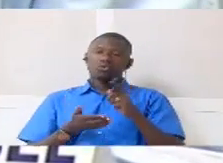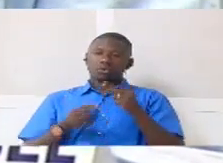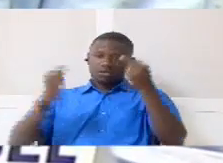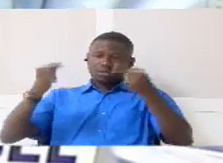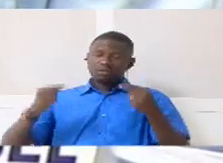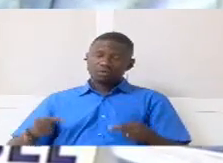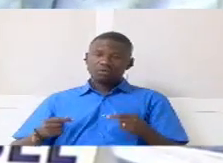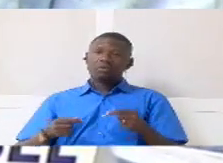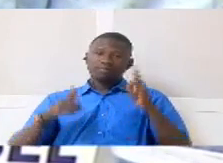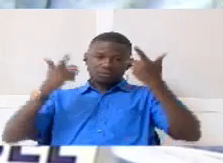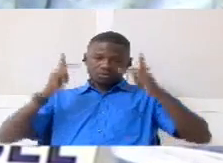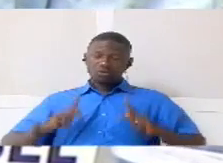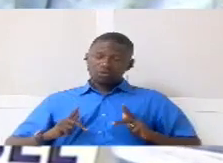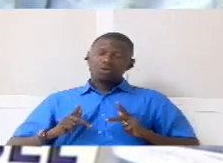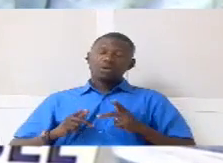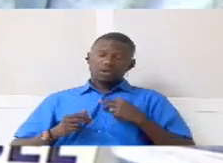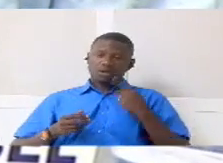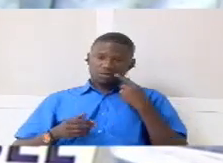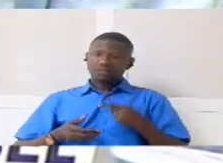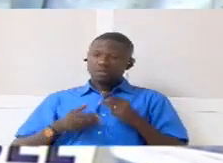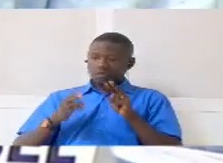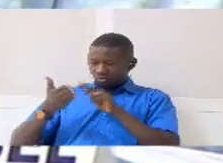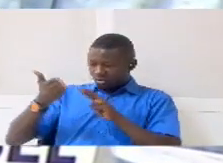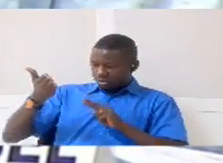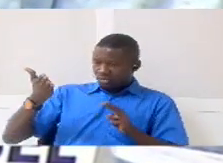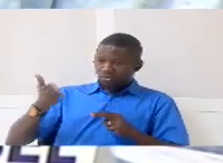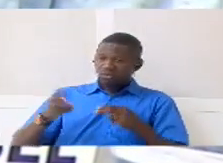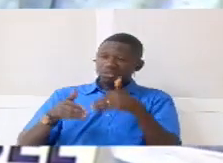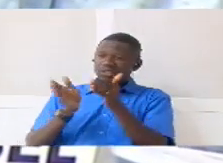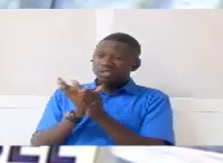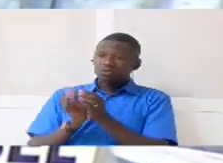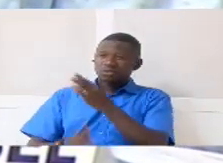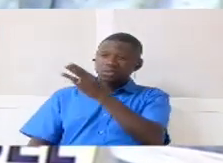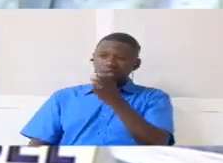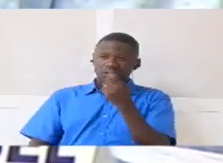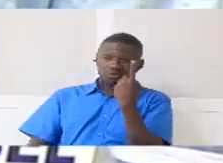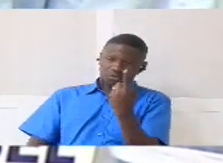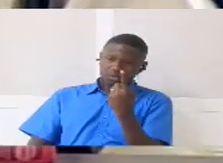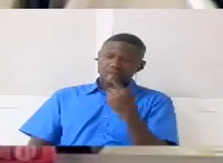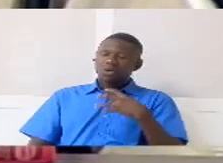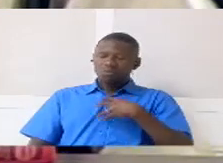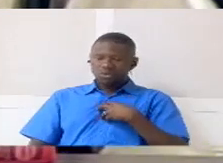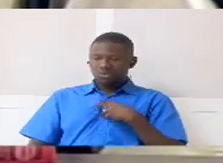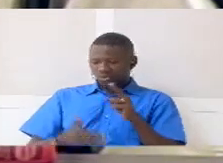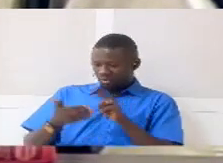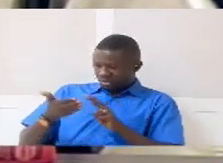I'll just refer to the Prison Act, Section 31, and I will read out a few provisions